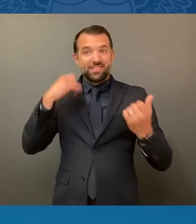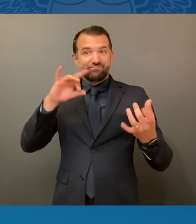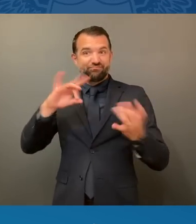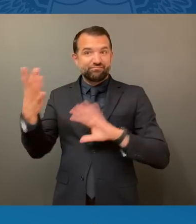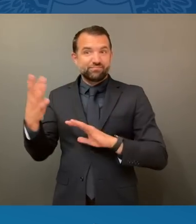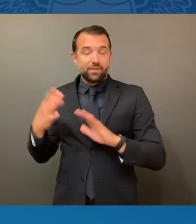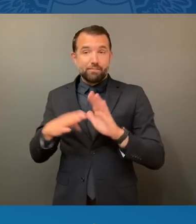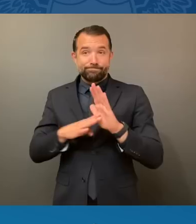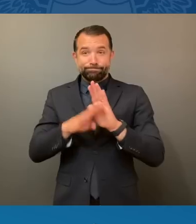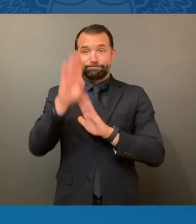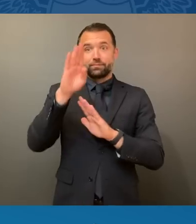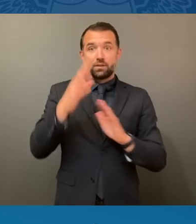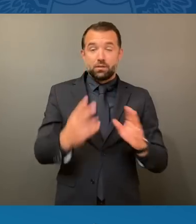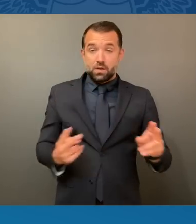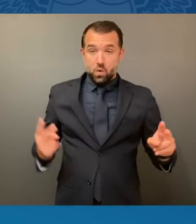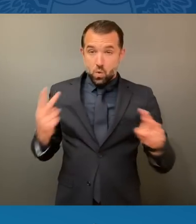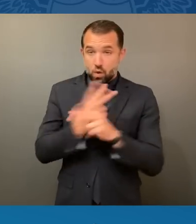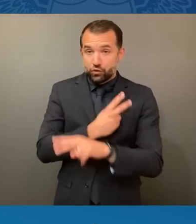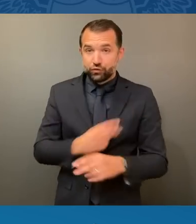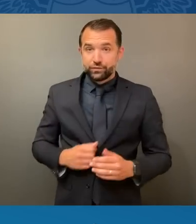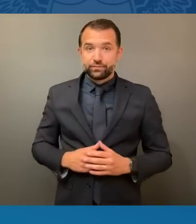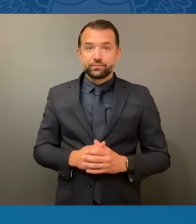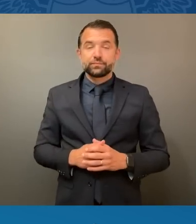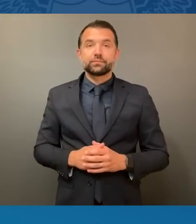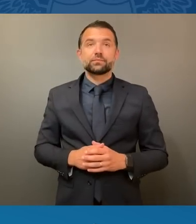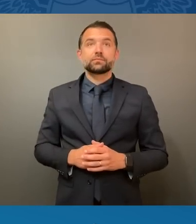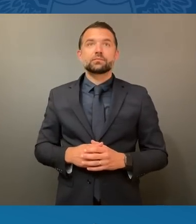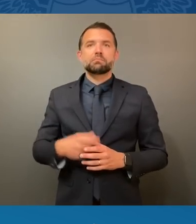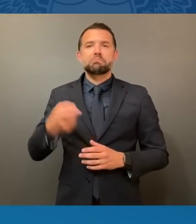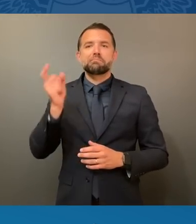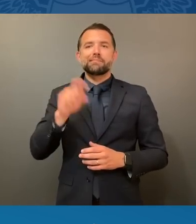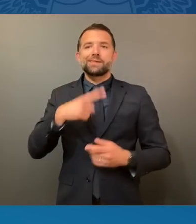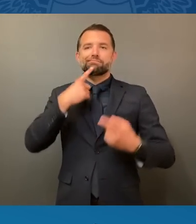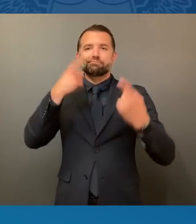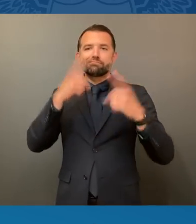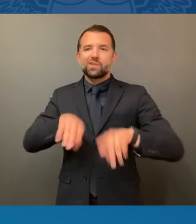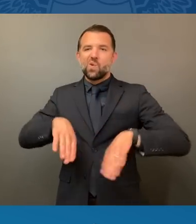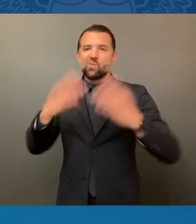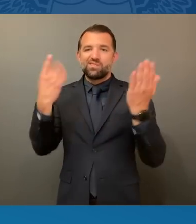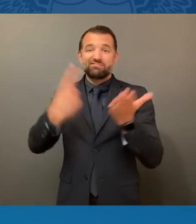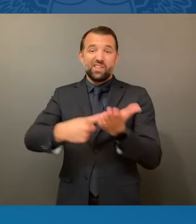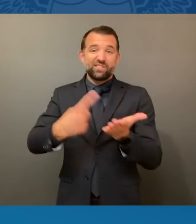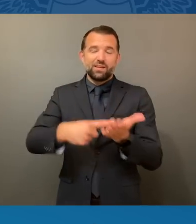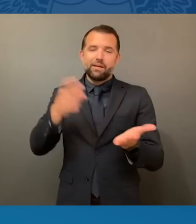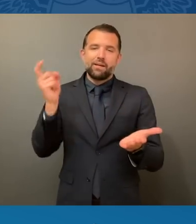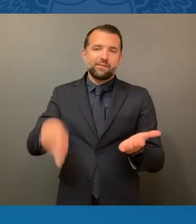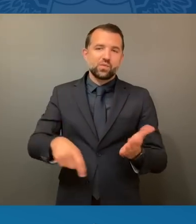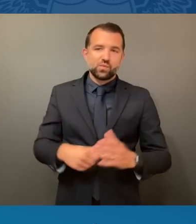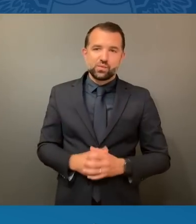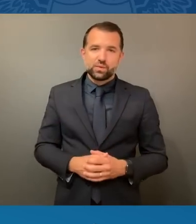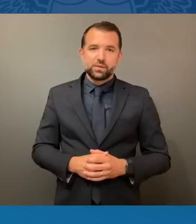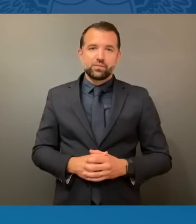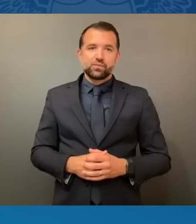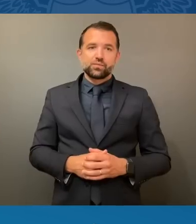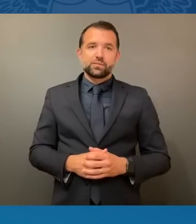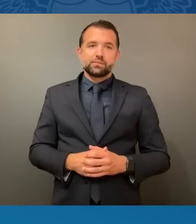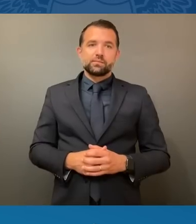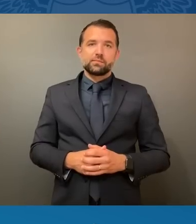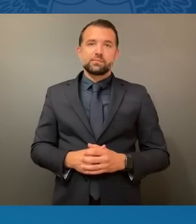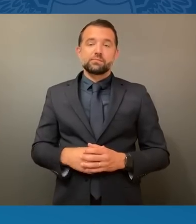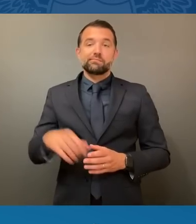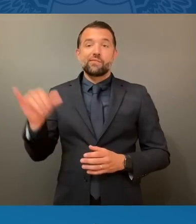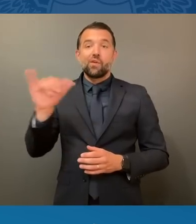first thing that we have to do is agree that we should talk about it. The second point that I'll make is I've been convening also young men of color Yes.